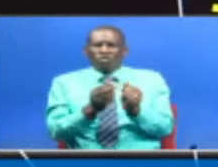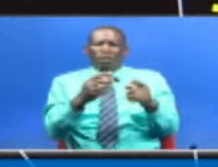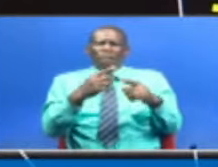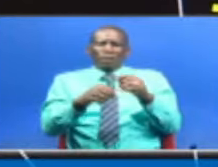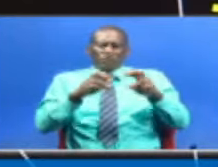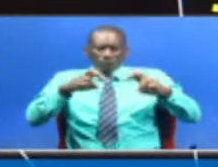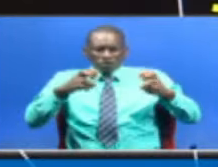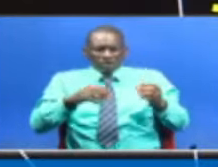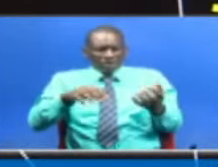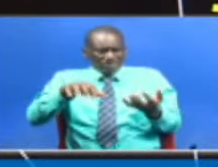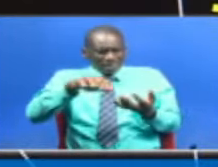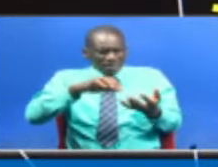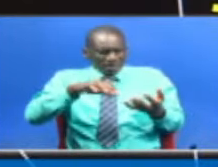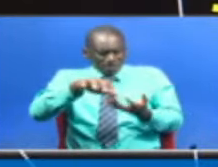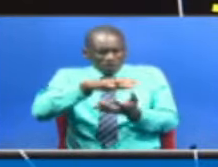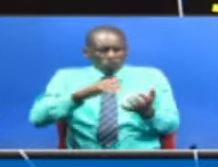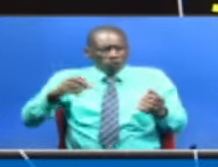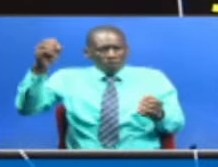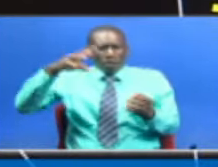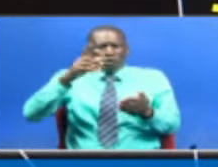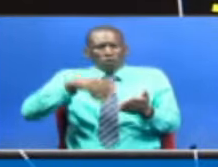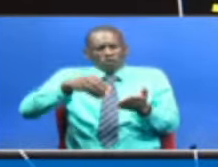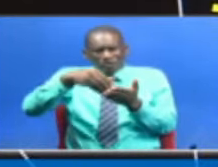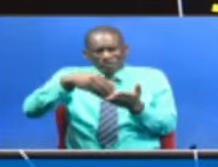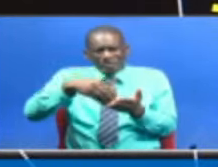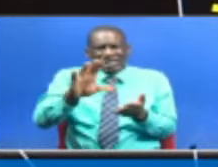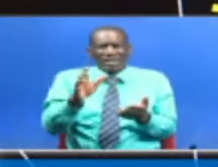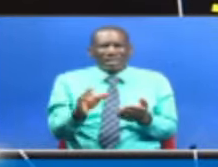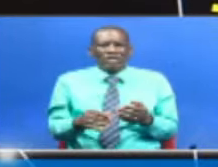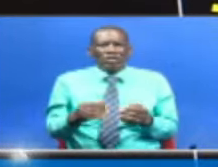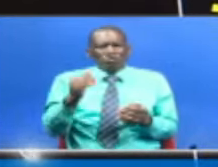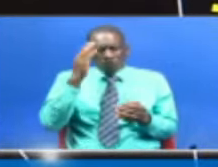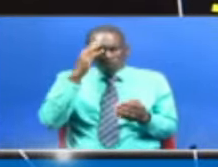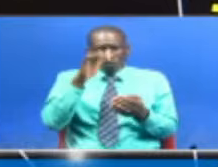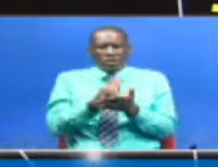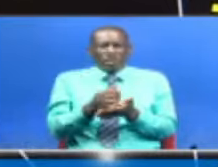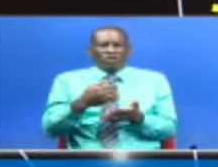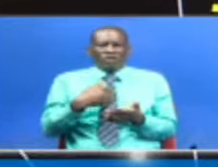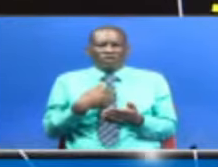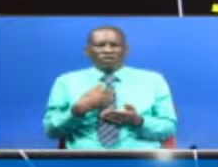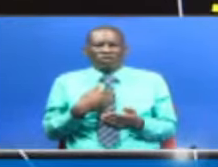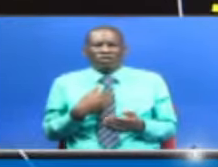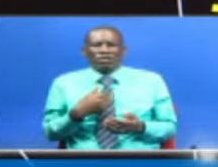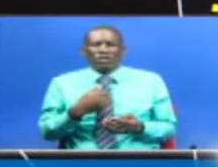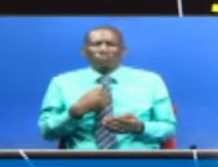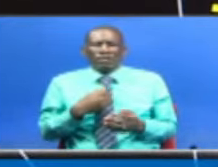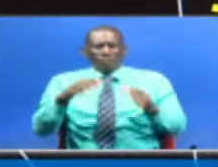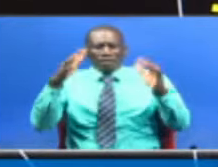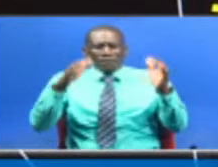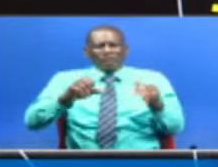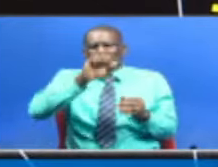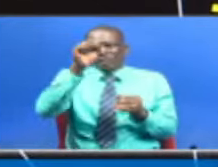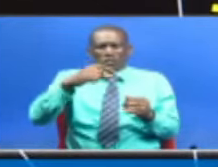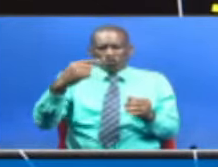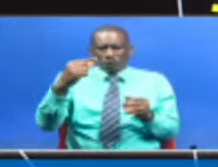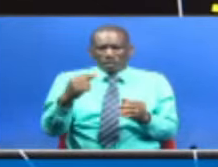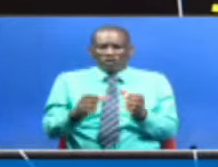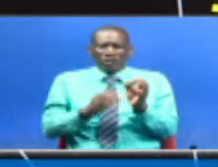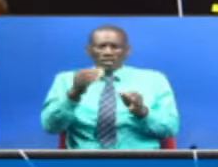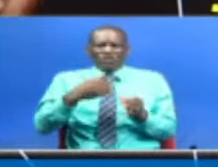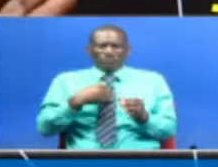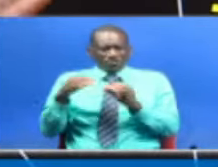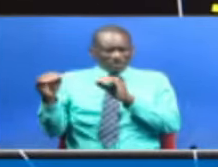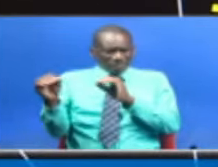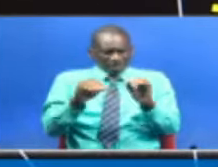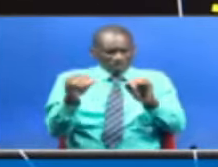at the mix and what is usually dispatched, you'll actually realize that we have a very high percentage of green. If we have a transition